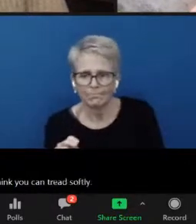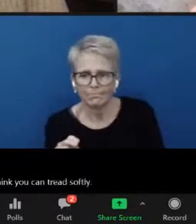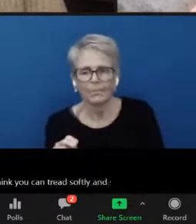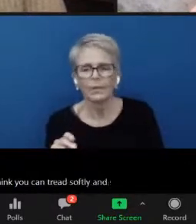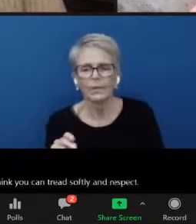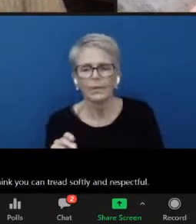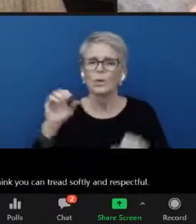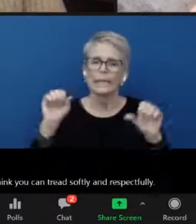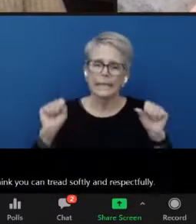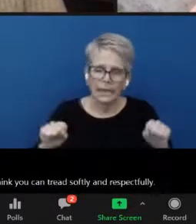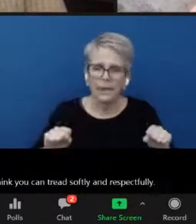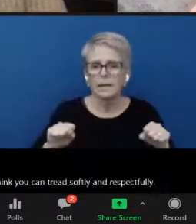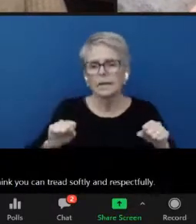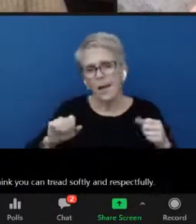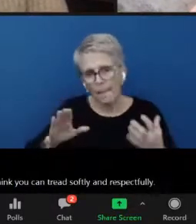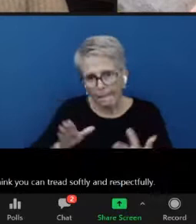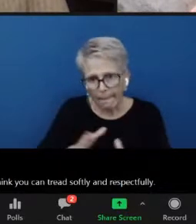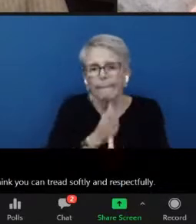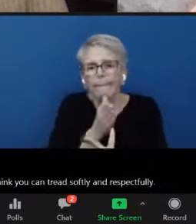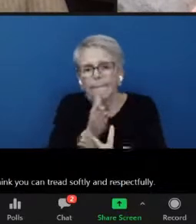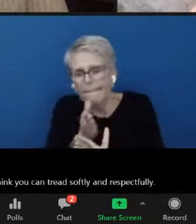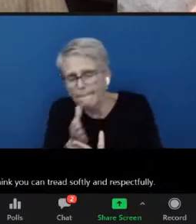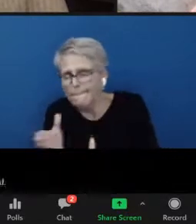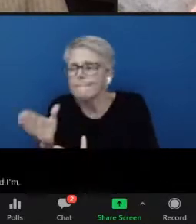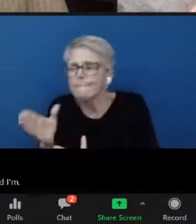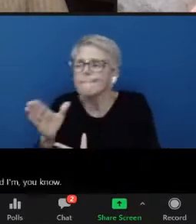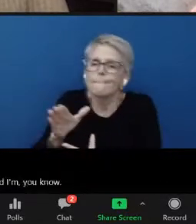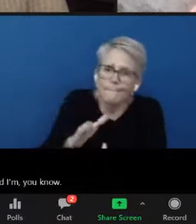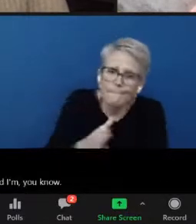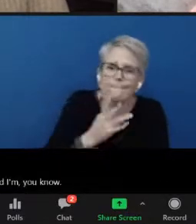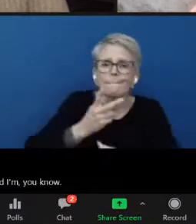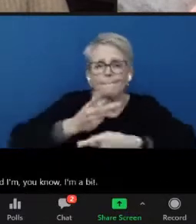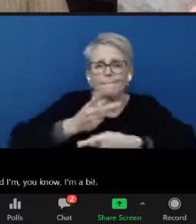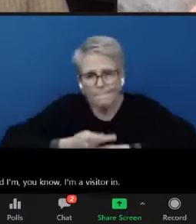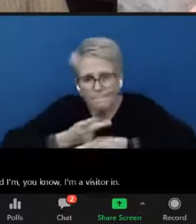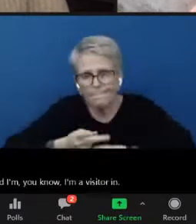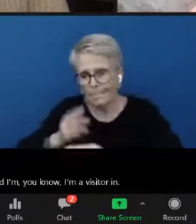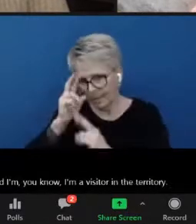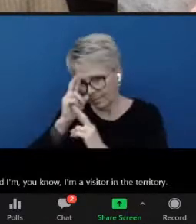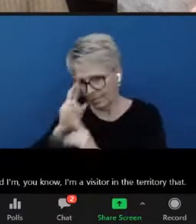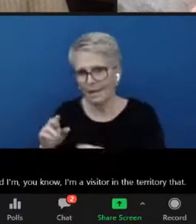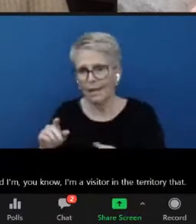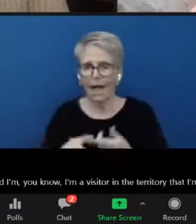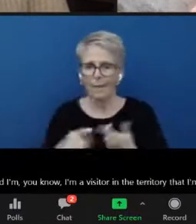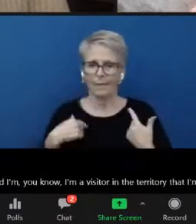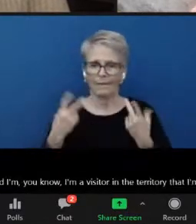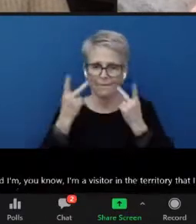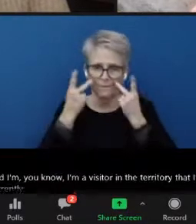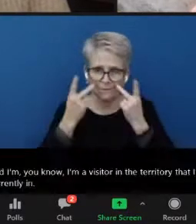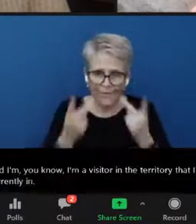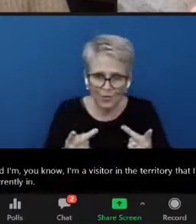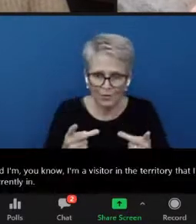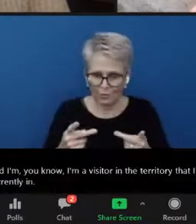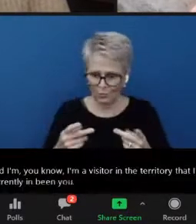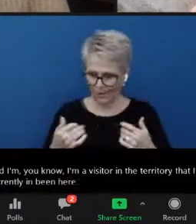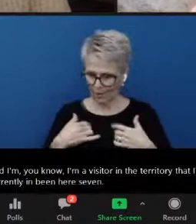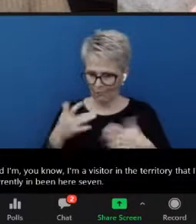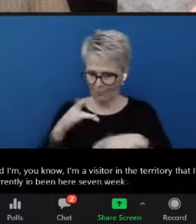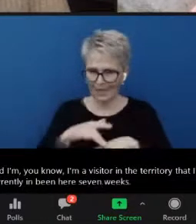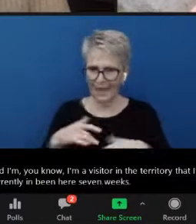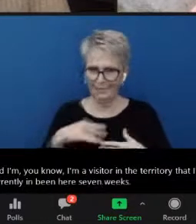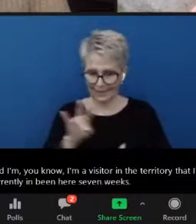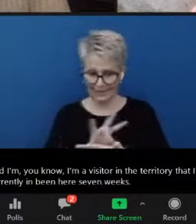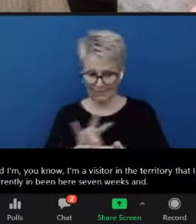and respectfully. And I'm a visitor in the territory that I'm currently in. Been here